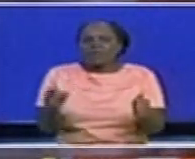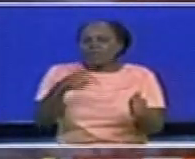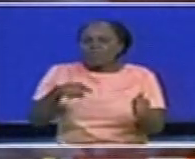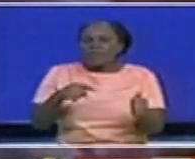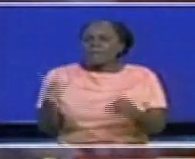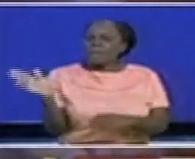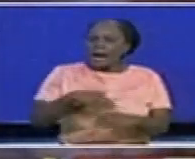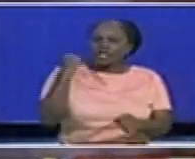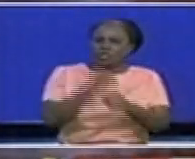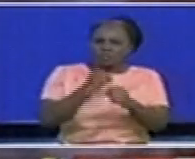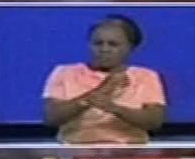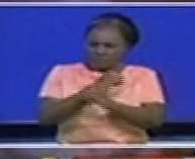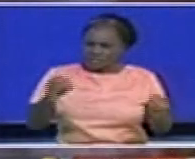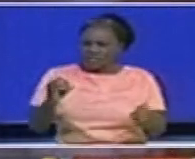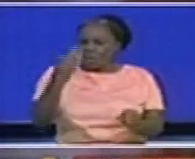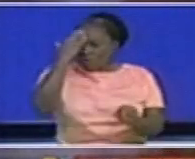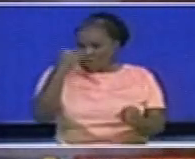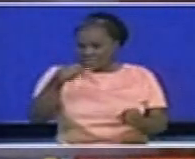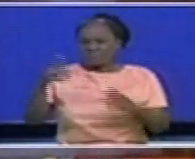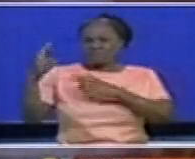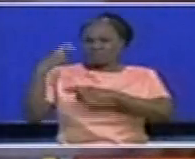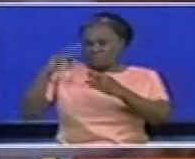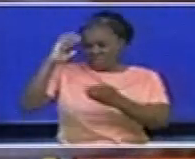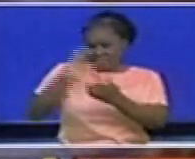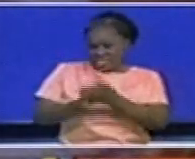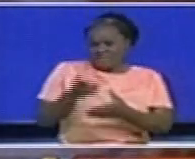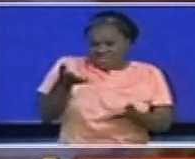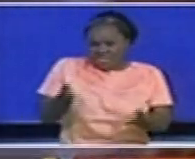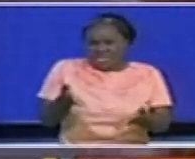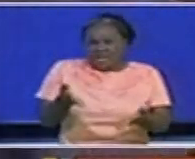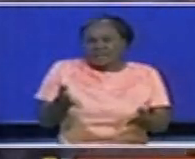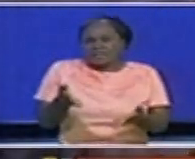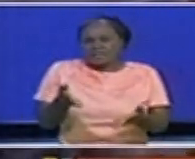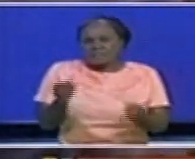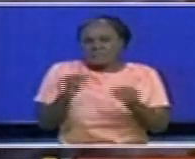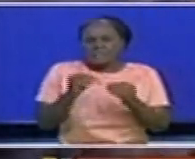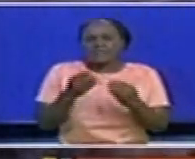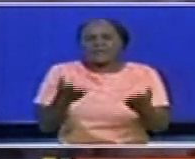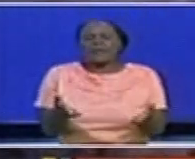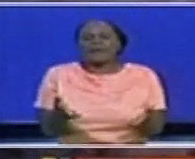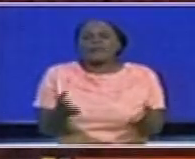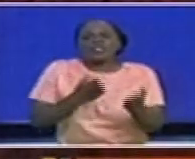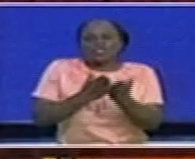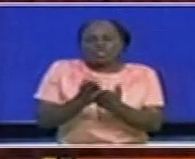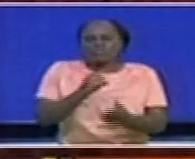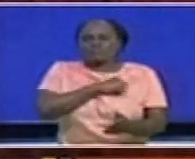going to go back because we don't believe in what has been provided by the SRC through the